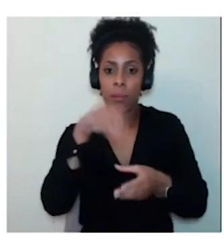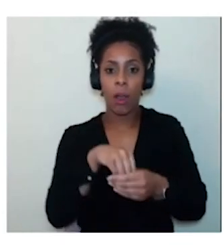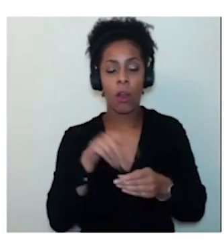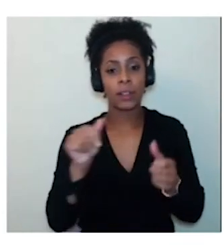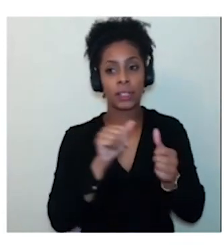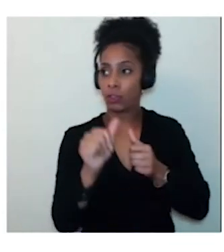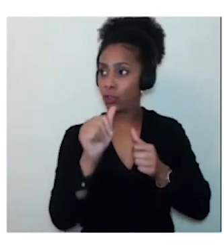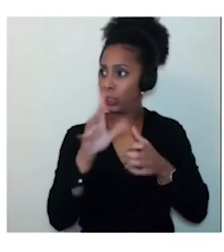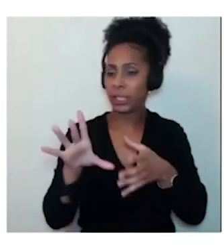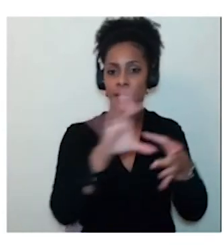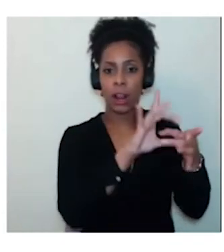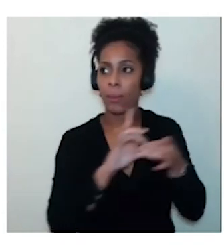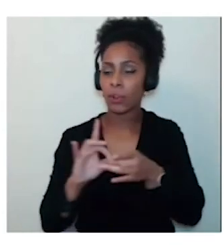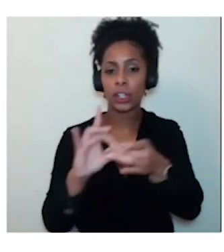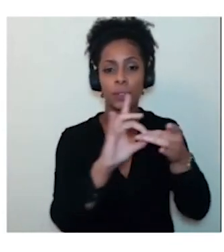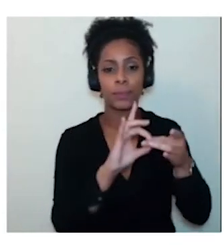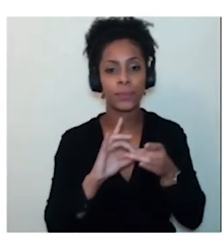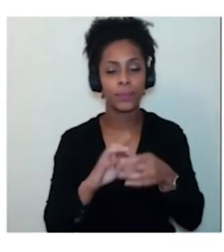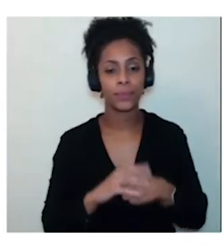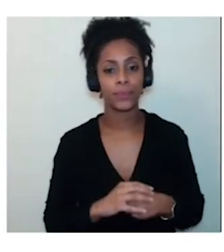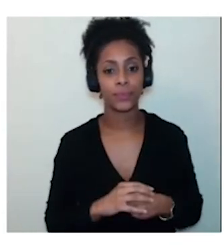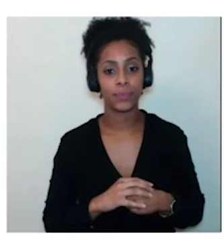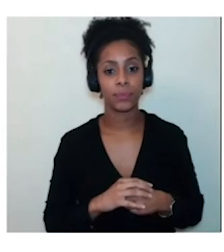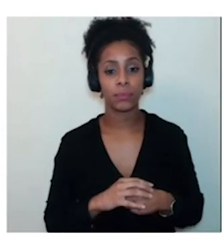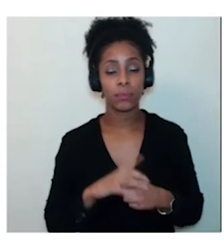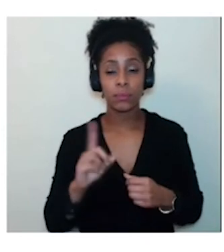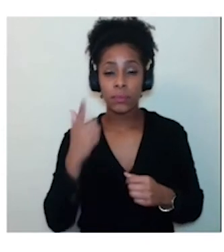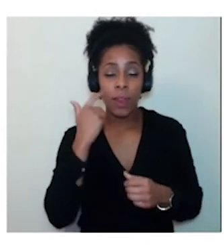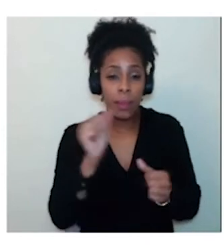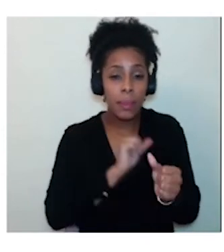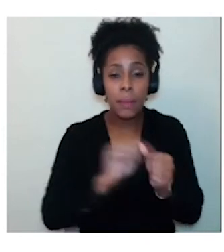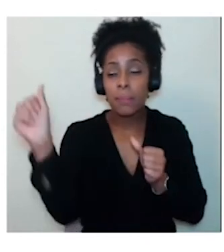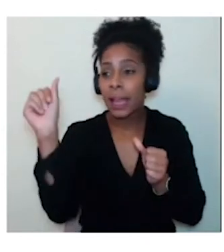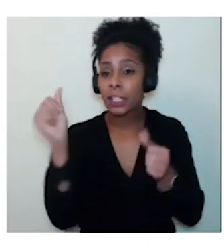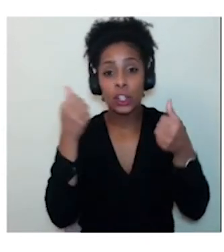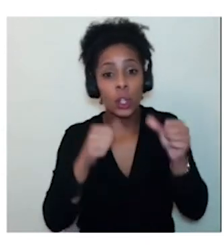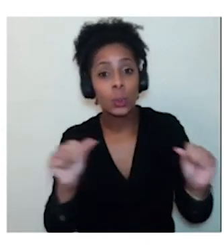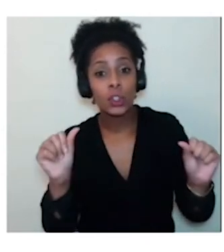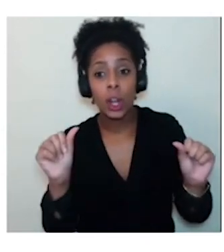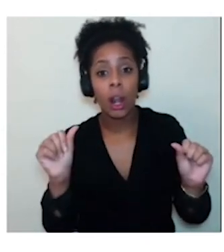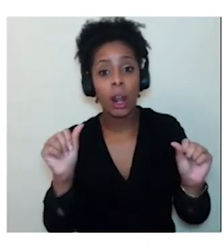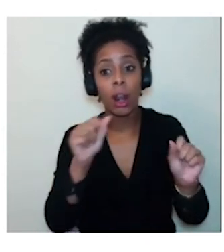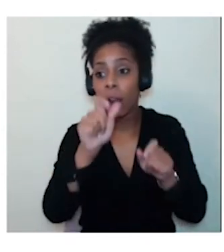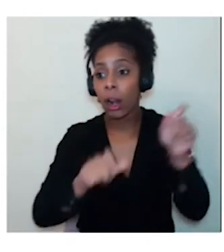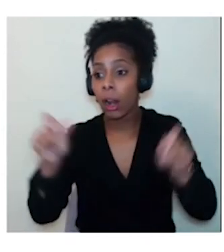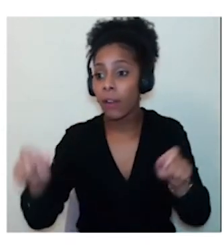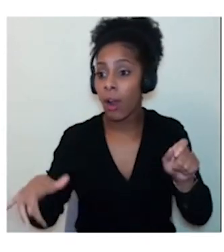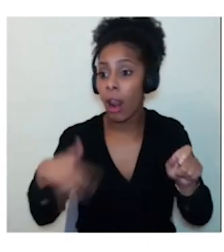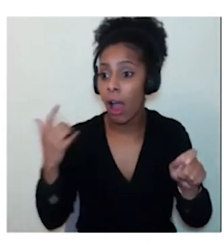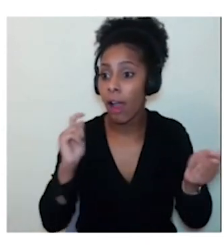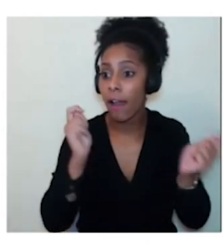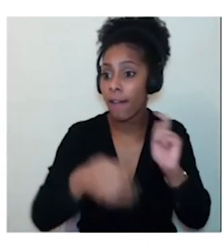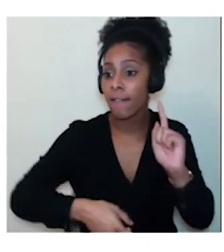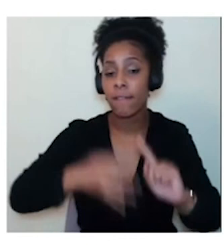find the most optimum accessibility solutions that will help change lives should involve discussions across all stakeholders